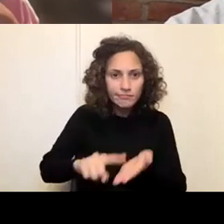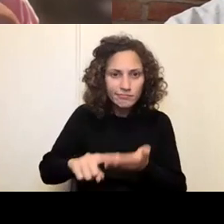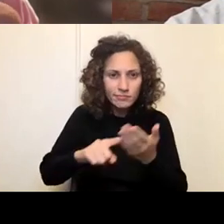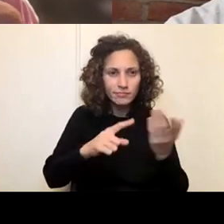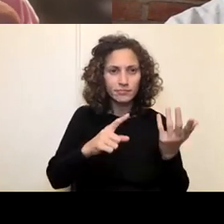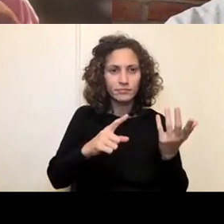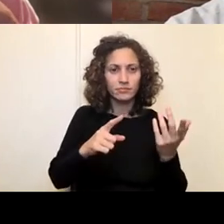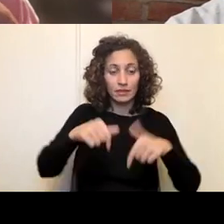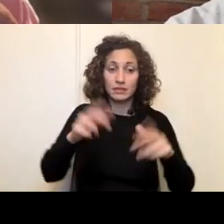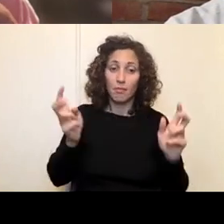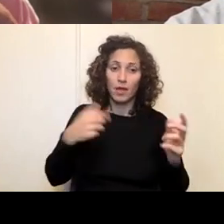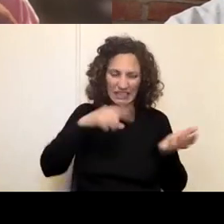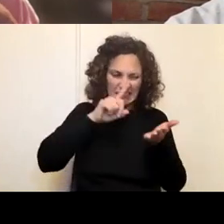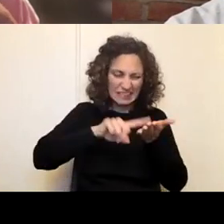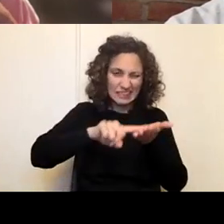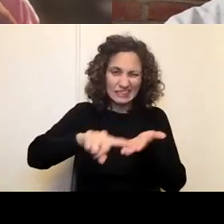this topic,